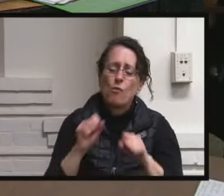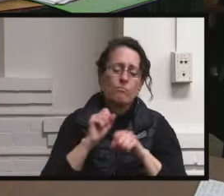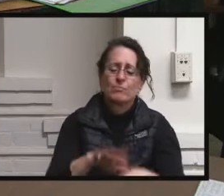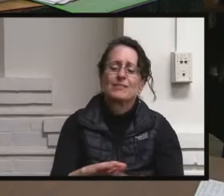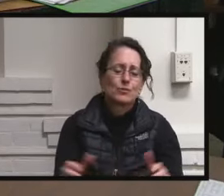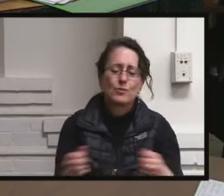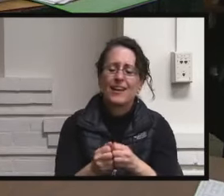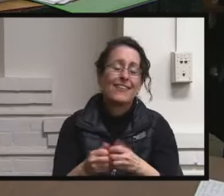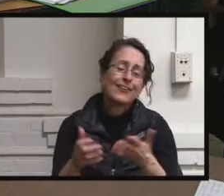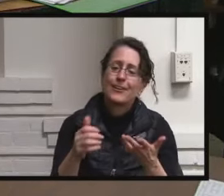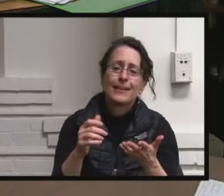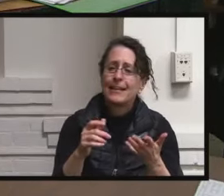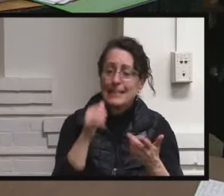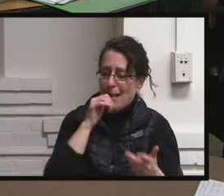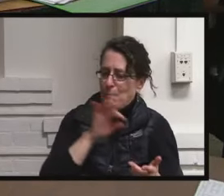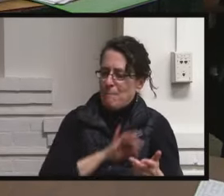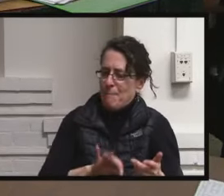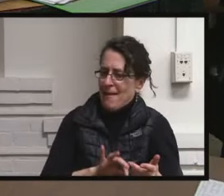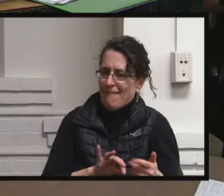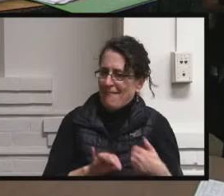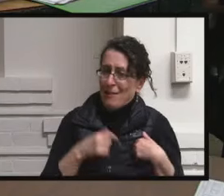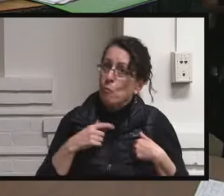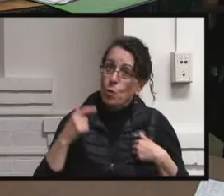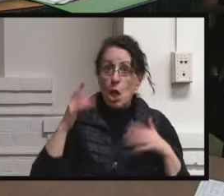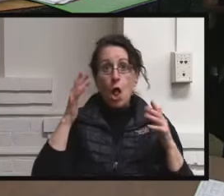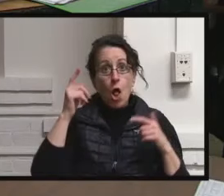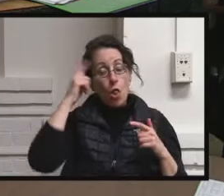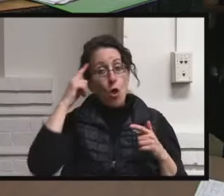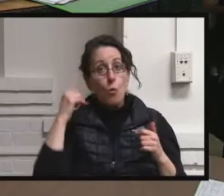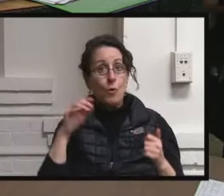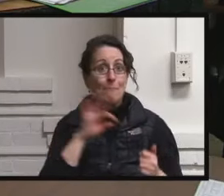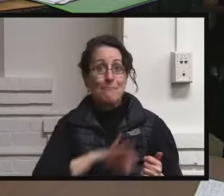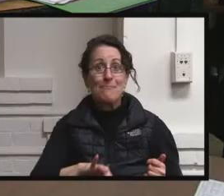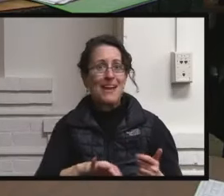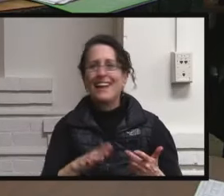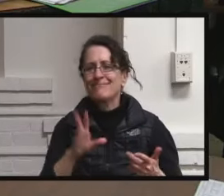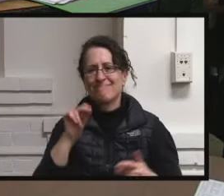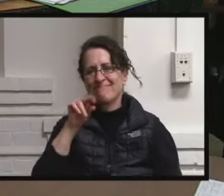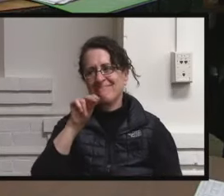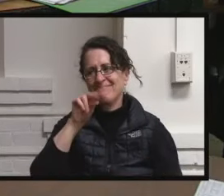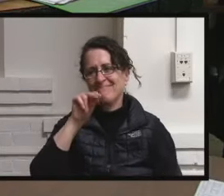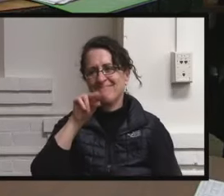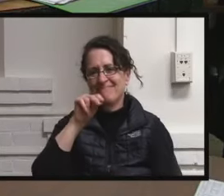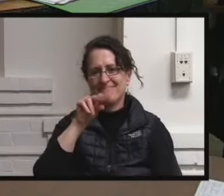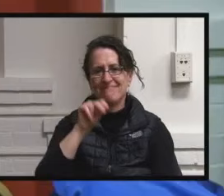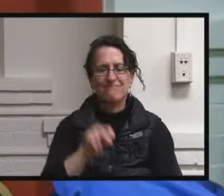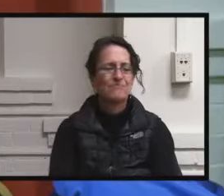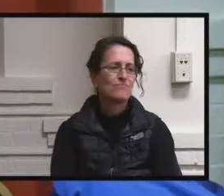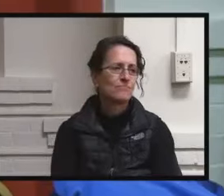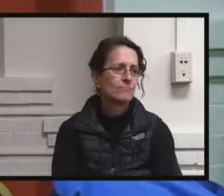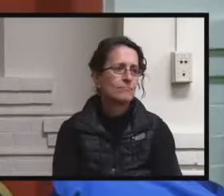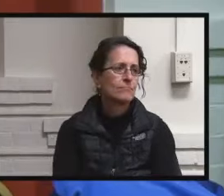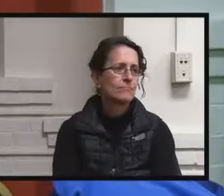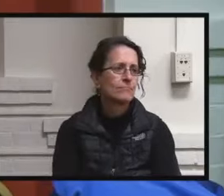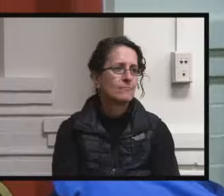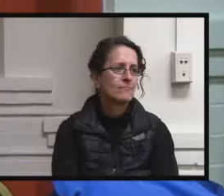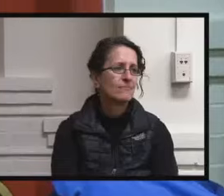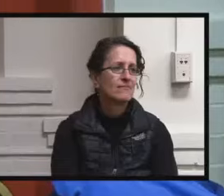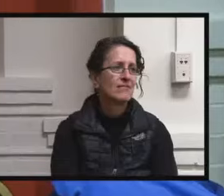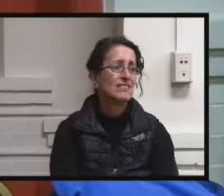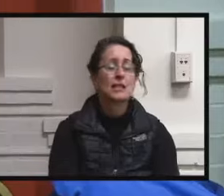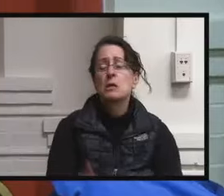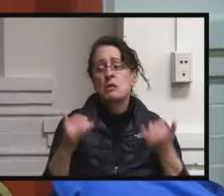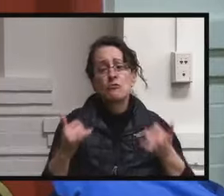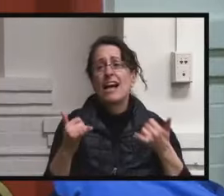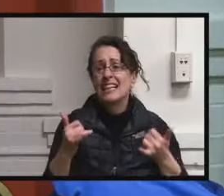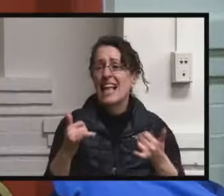people from putting them in, yeah, the recycling. Yeah, okay. Yeah, and there's another thing about 3 through 7s is right now the market is down. 2 or 3 years from now, the market